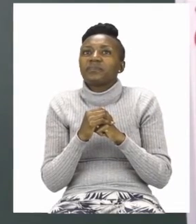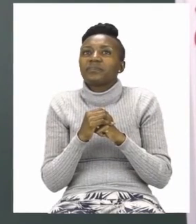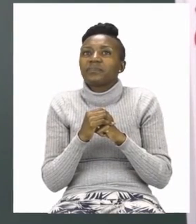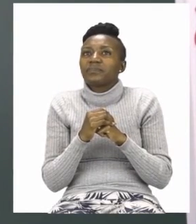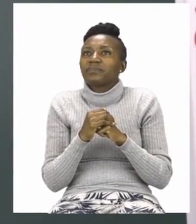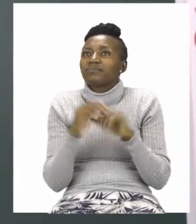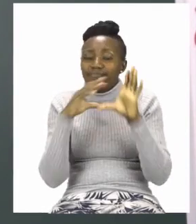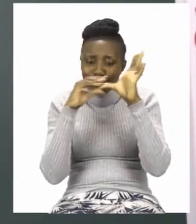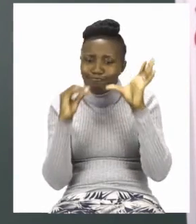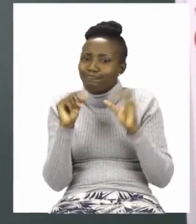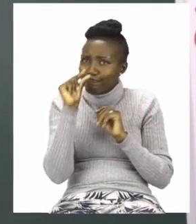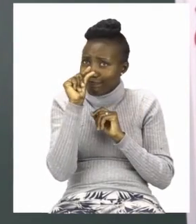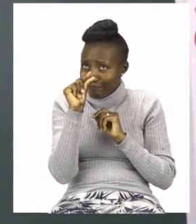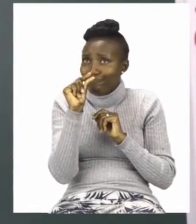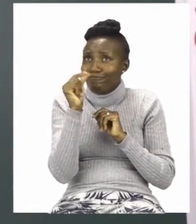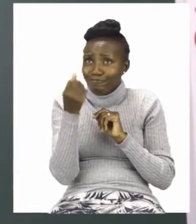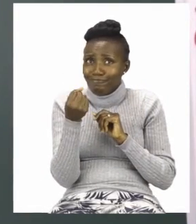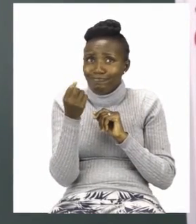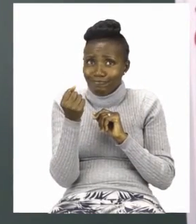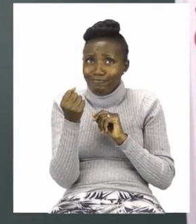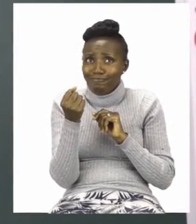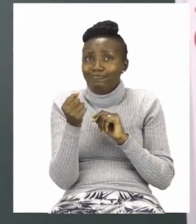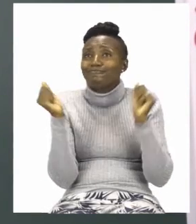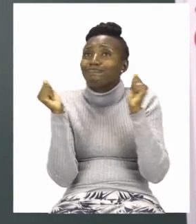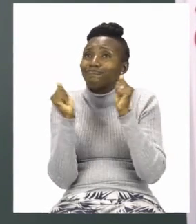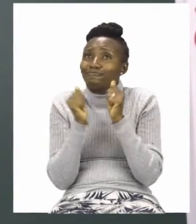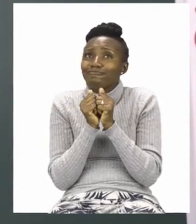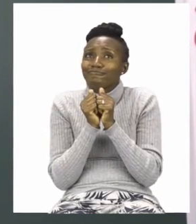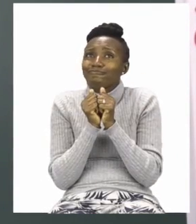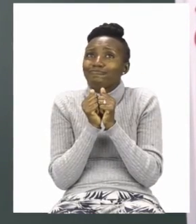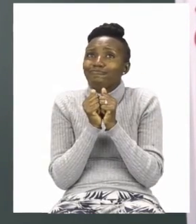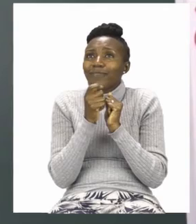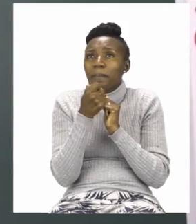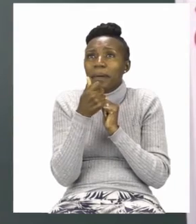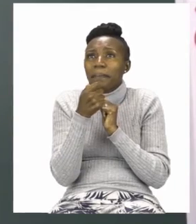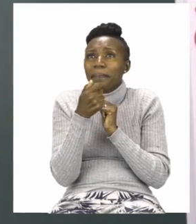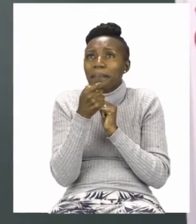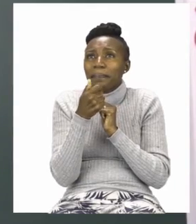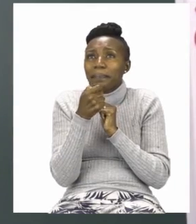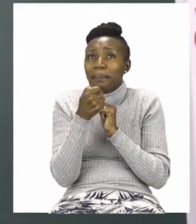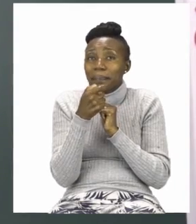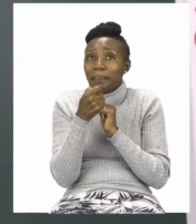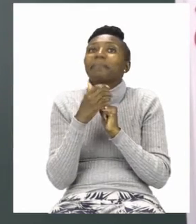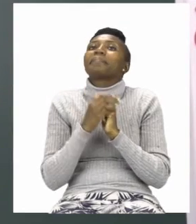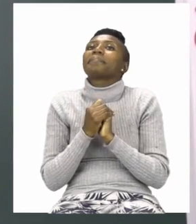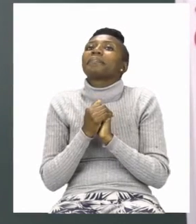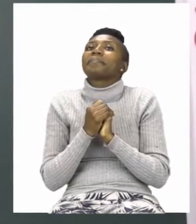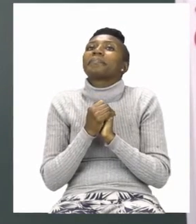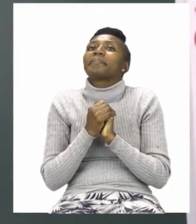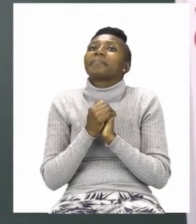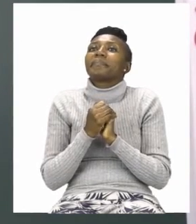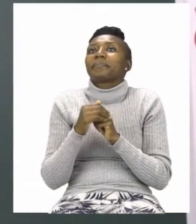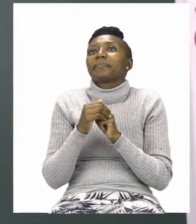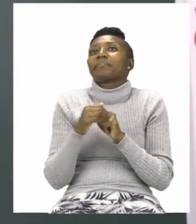I found outside, and then I also have some rice. So I'm going to use